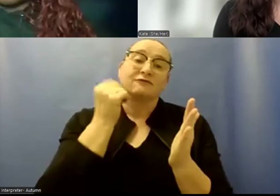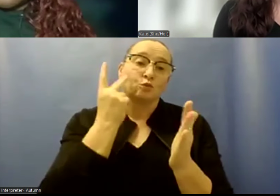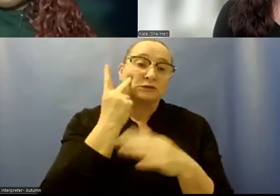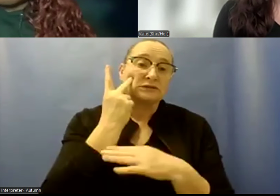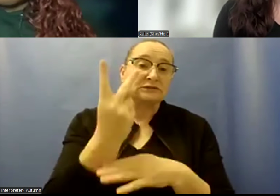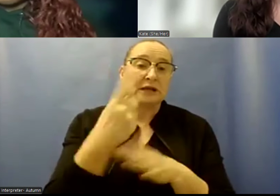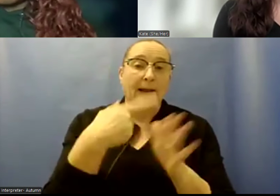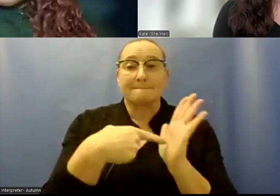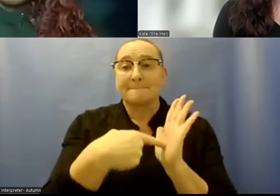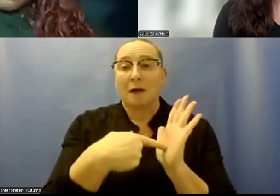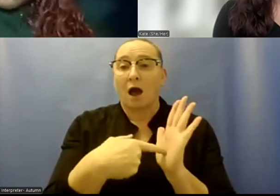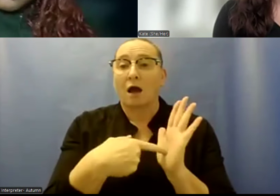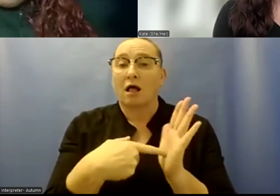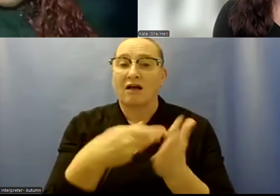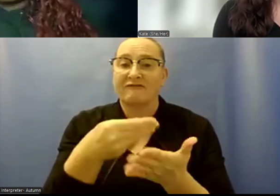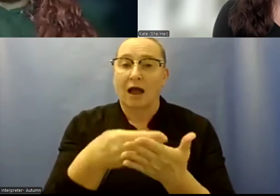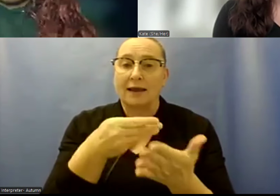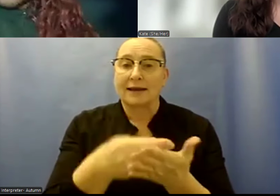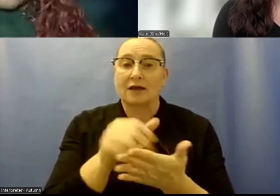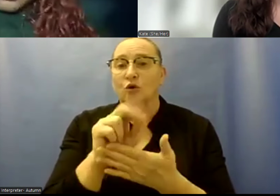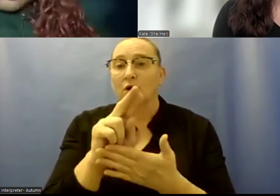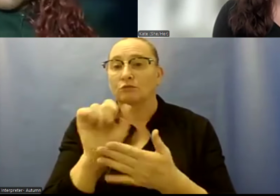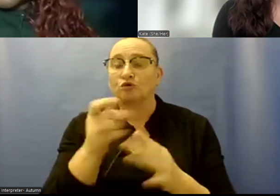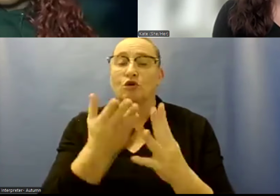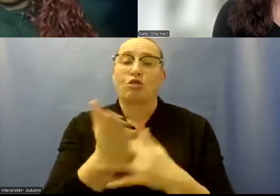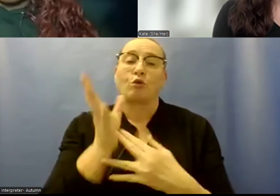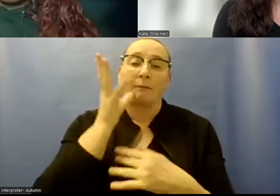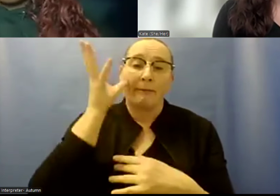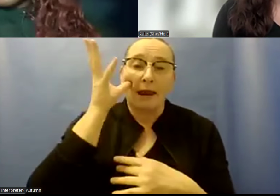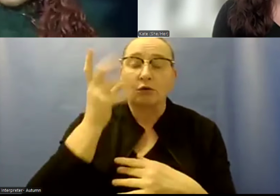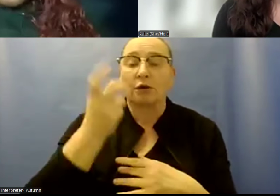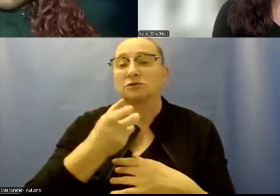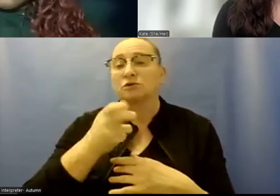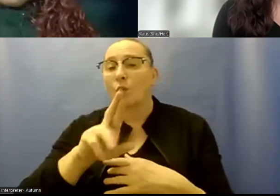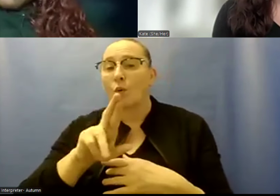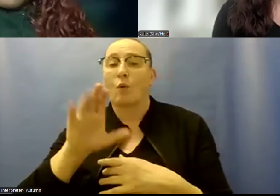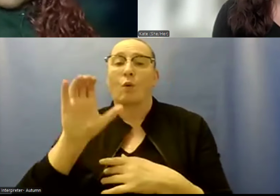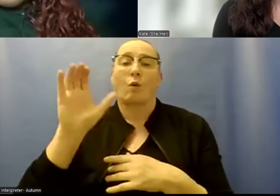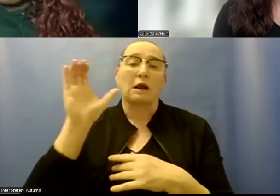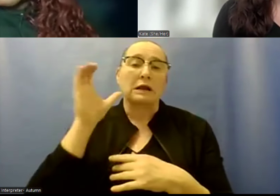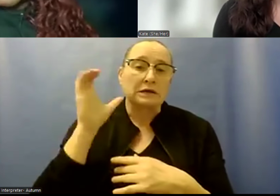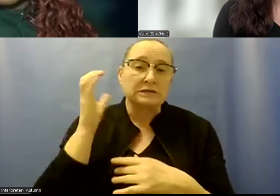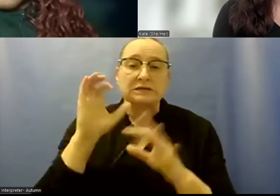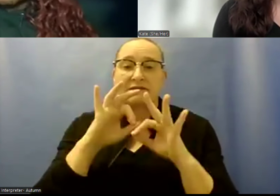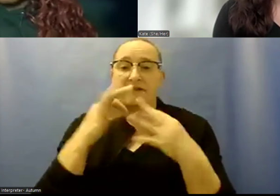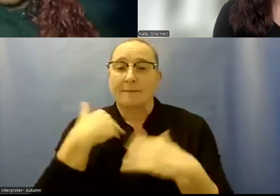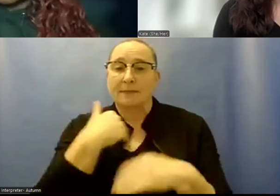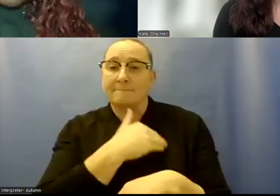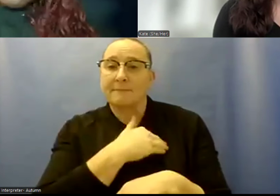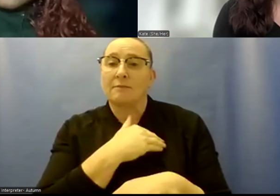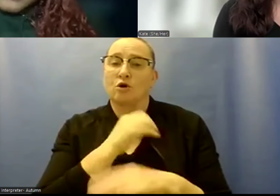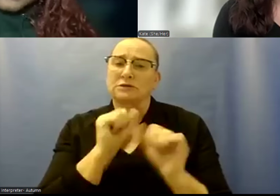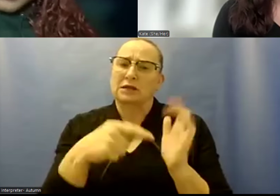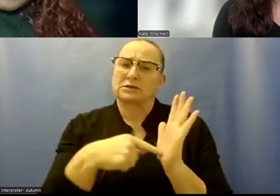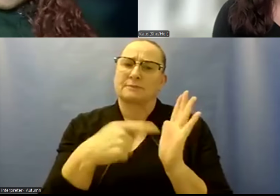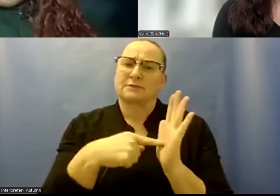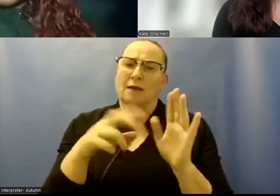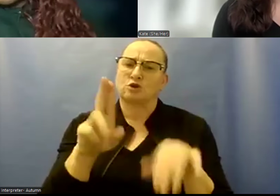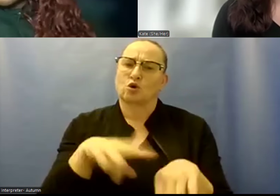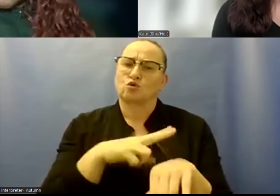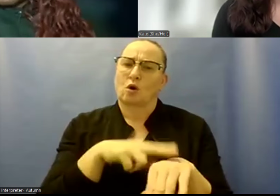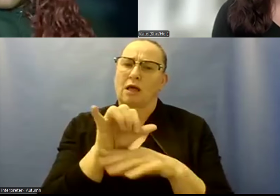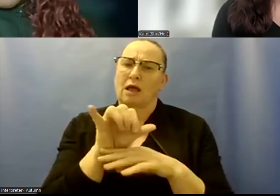model of financial abuse through maybe our parents or through cousins or family members, we can sometimes normalize that and